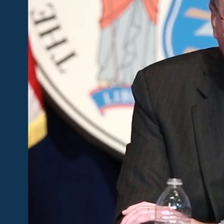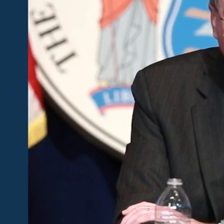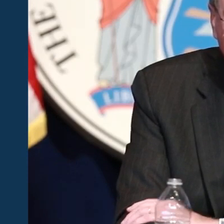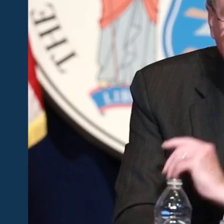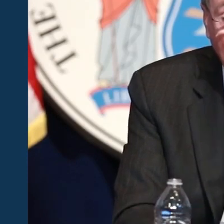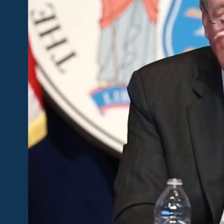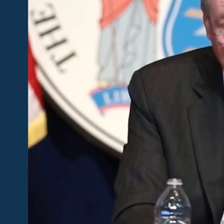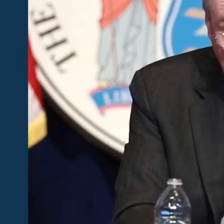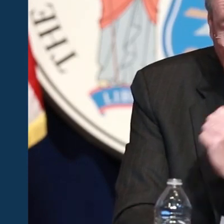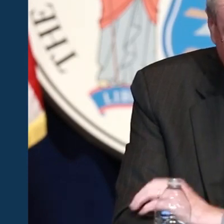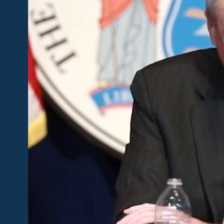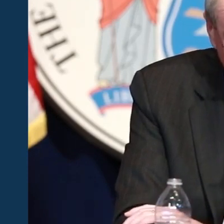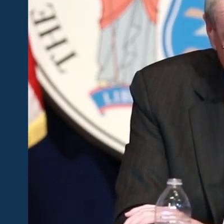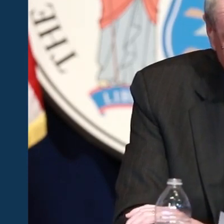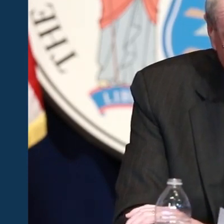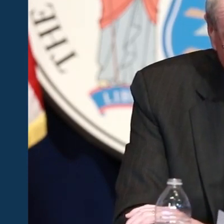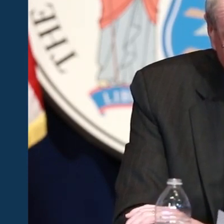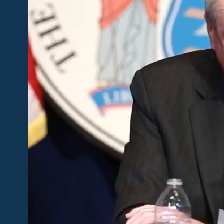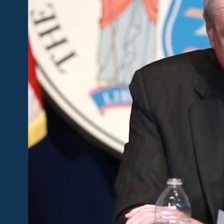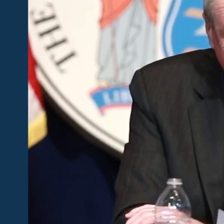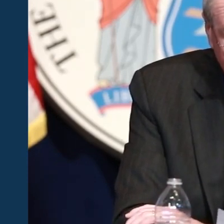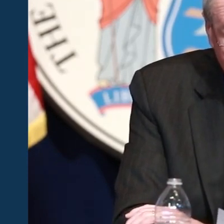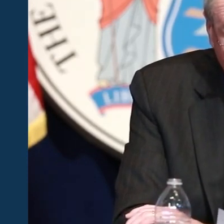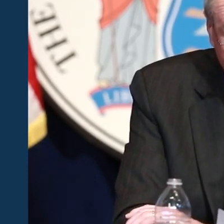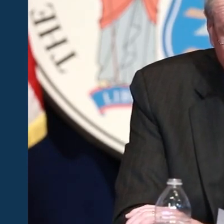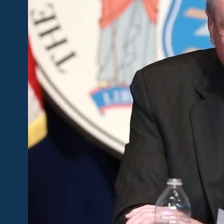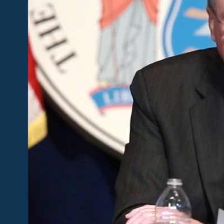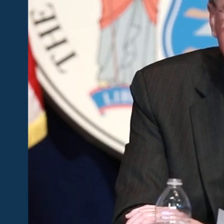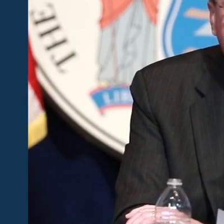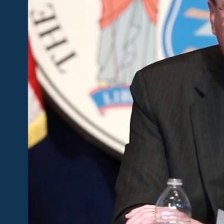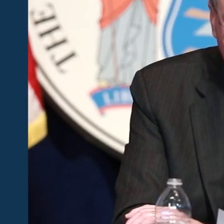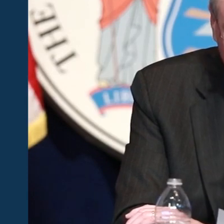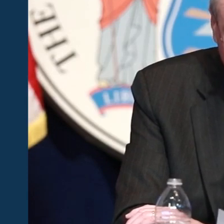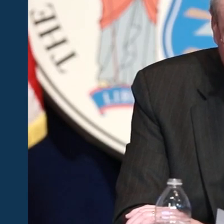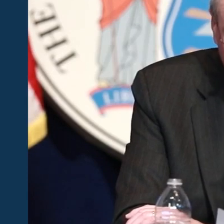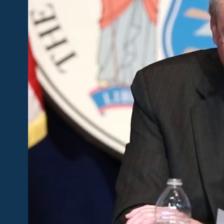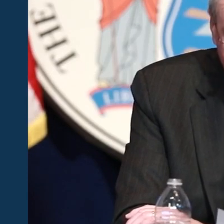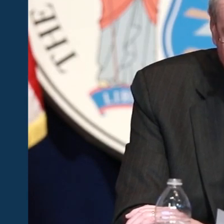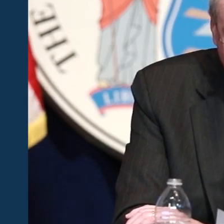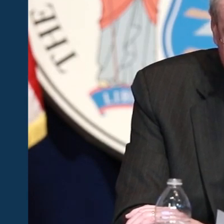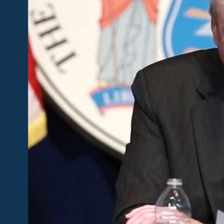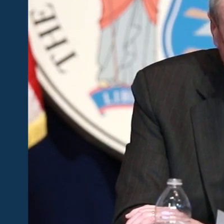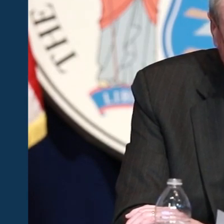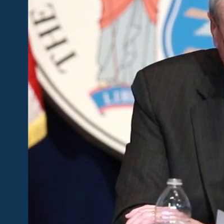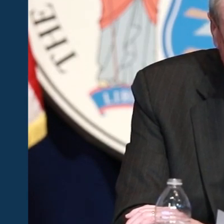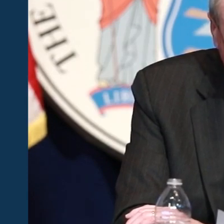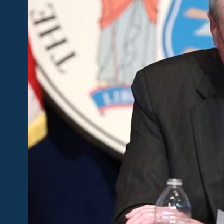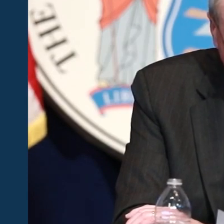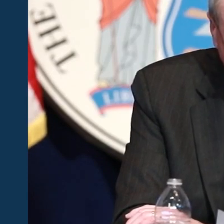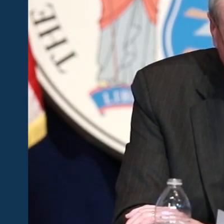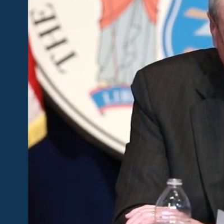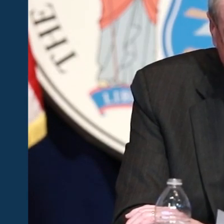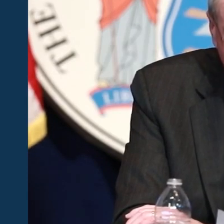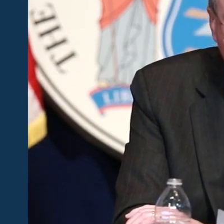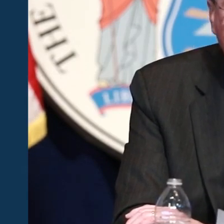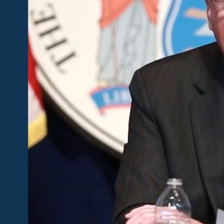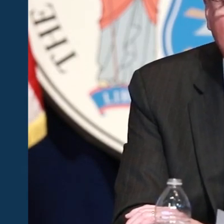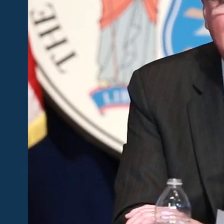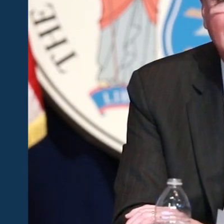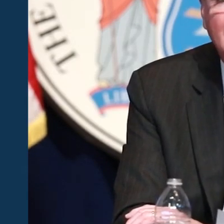There's Gavin on the left, you can see him. He's using his personal 3D printer to create respirators and face shields that he